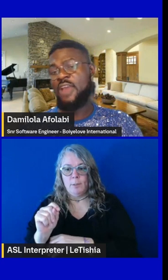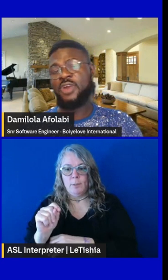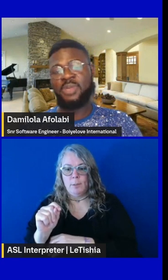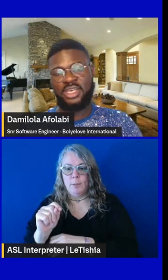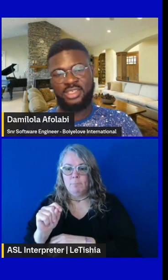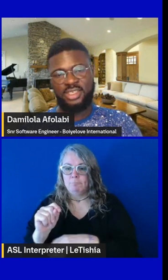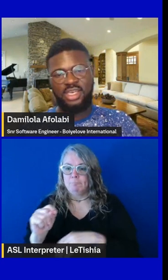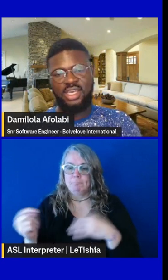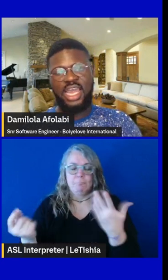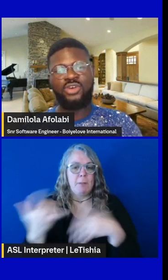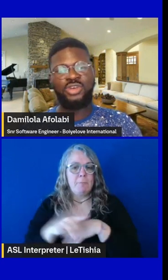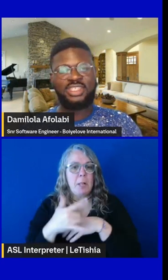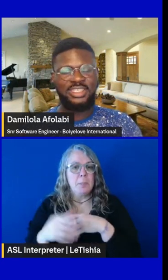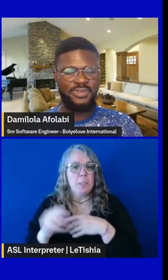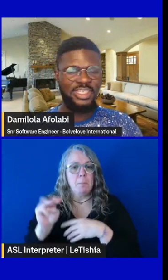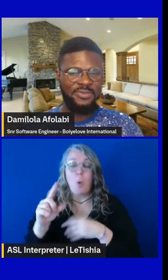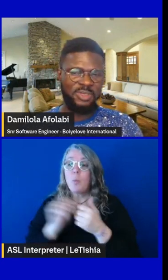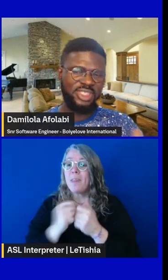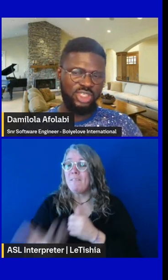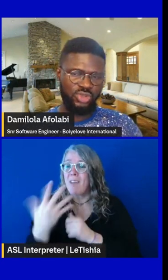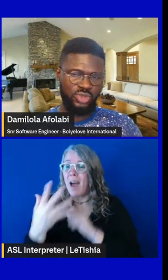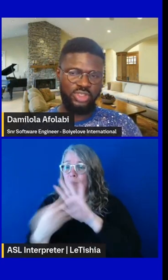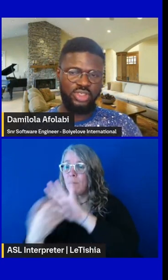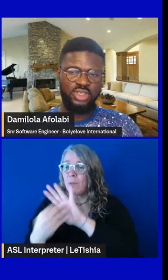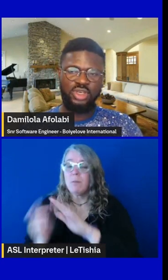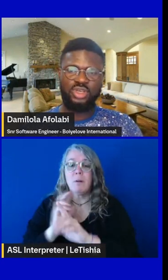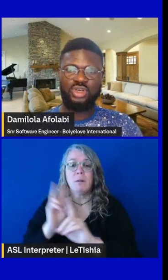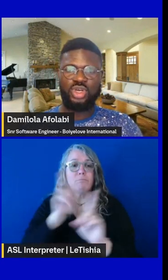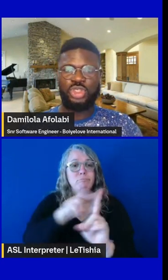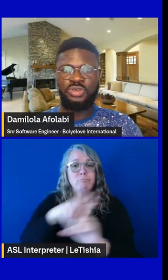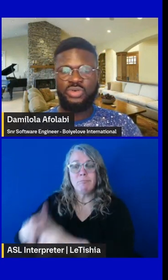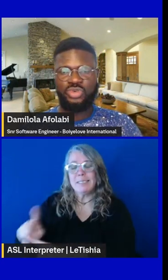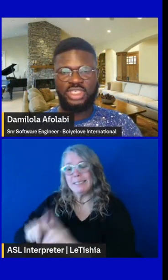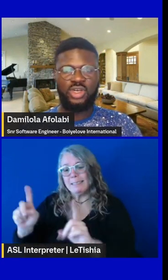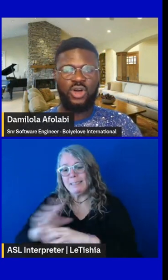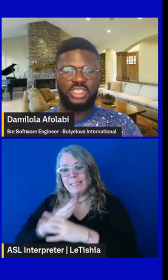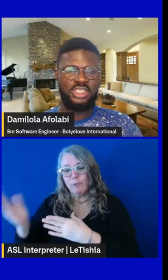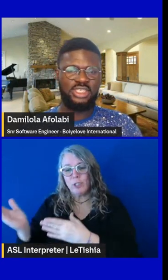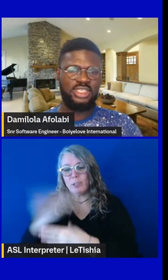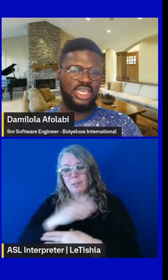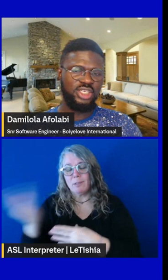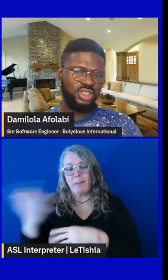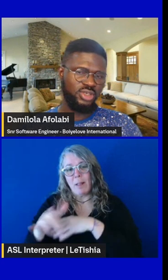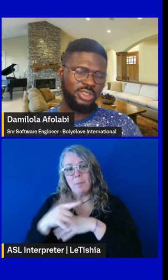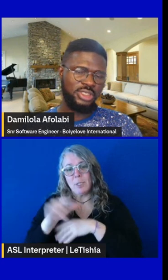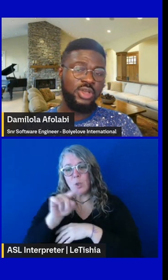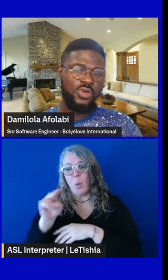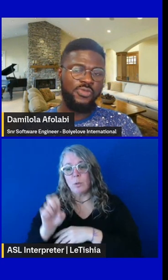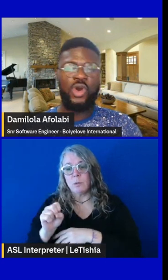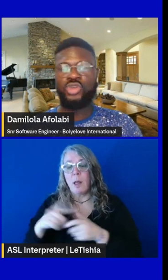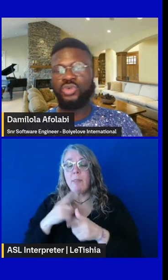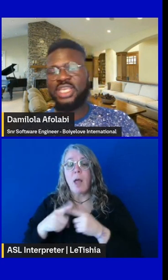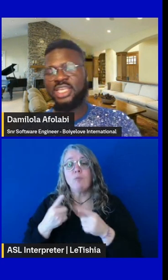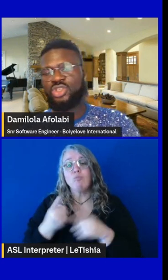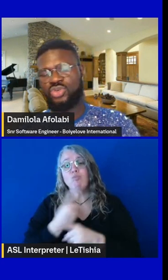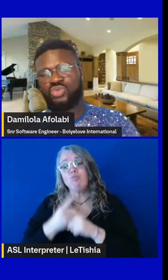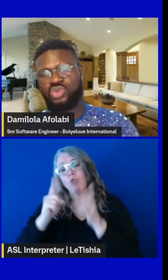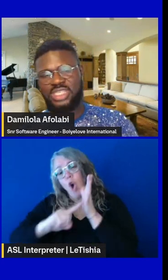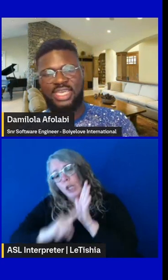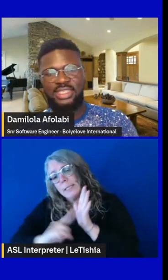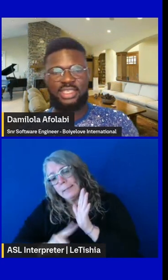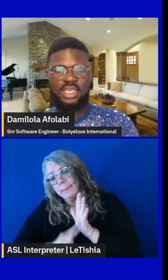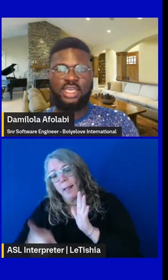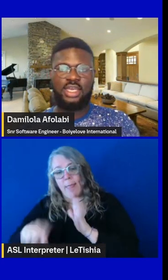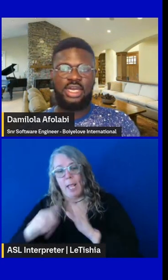say, 5 replicas across different availability zones. During a routine audit, they can use Vault Rotate